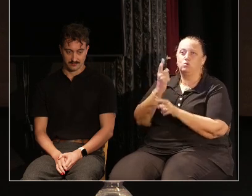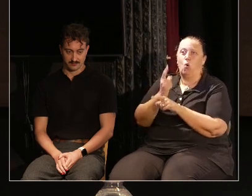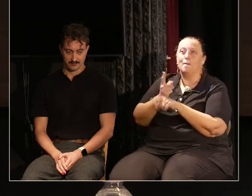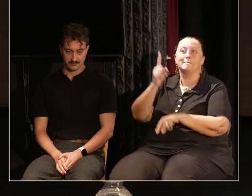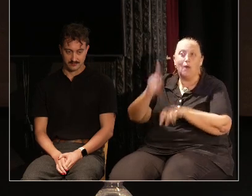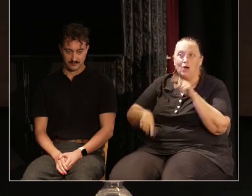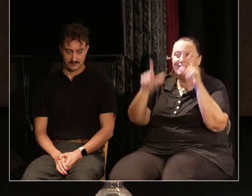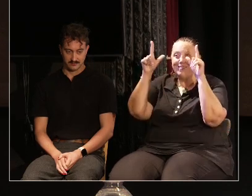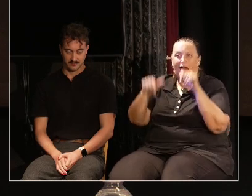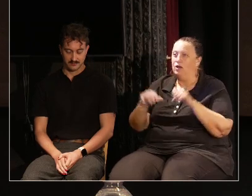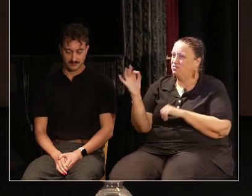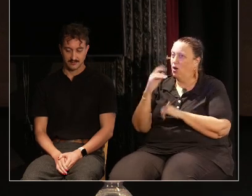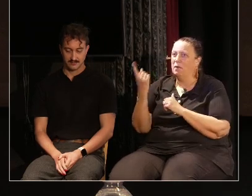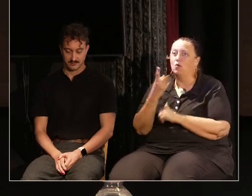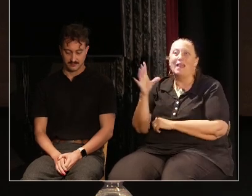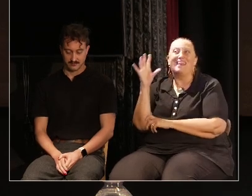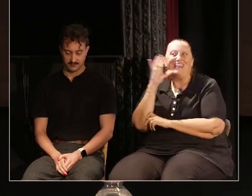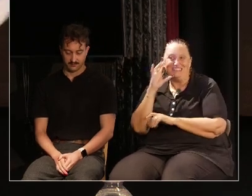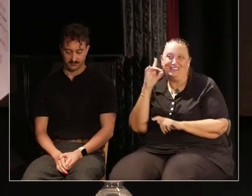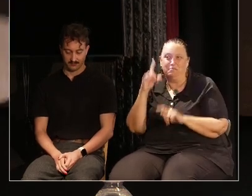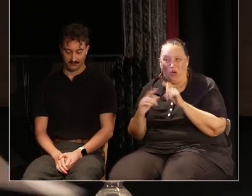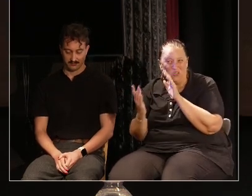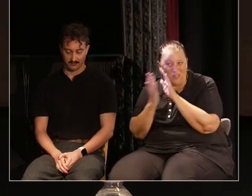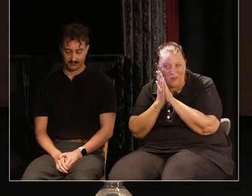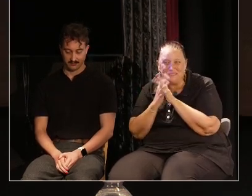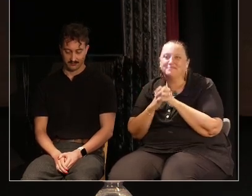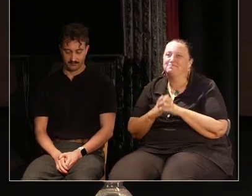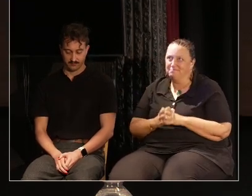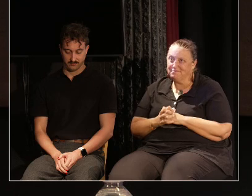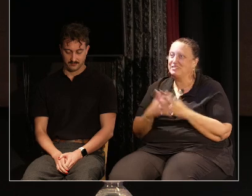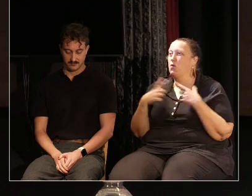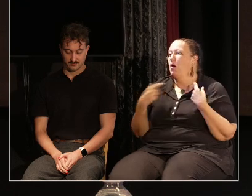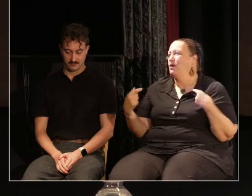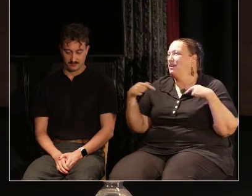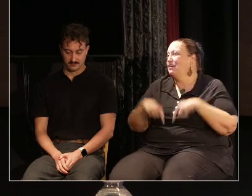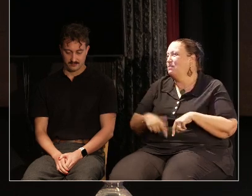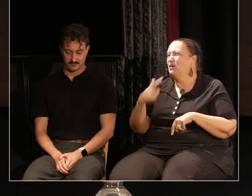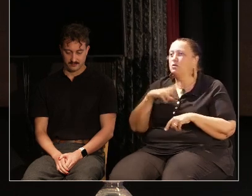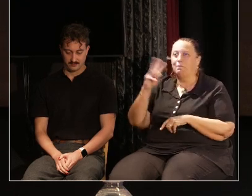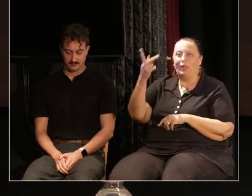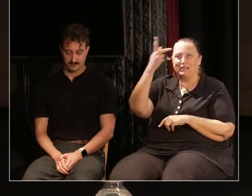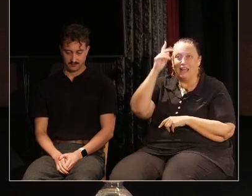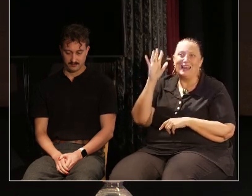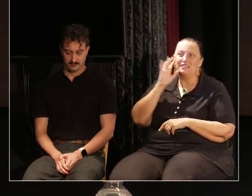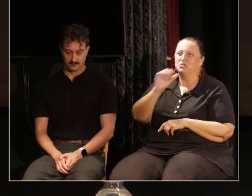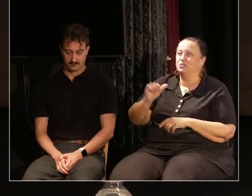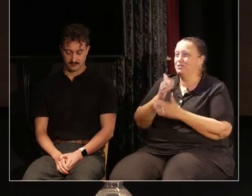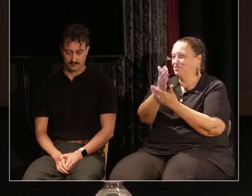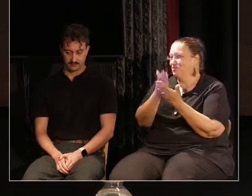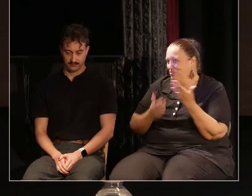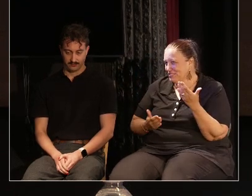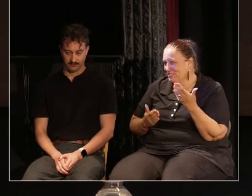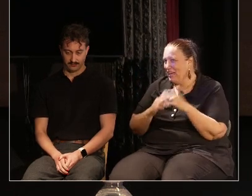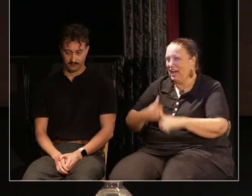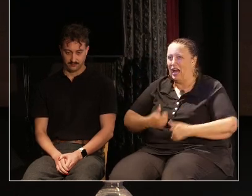who listens the closest. And I think that that's why we're here, because when politicians listen to our stories,